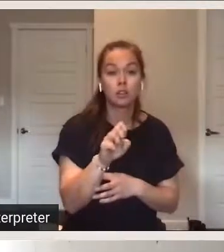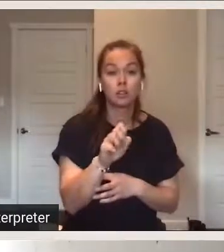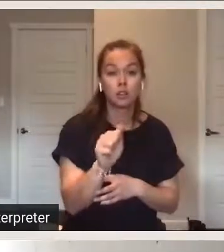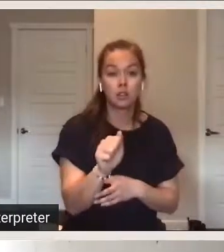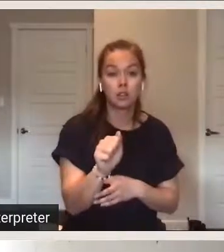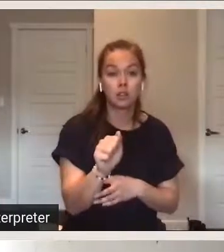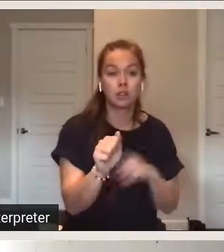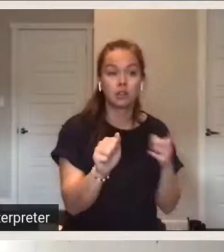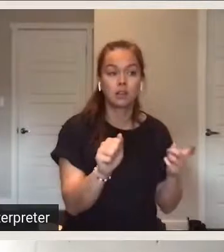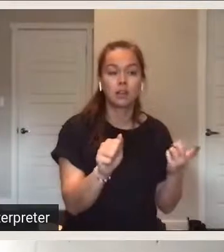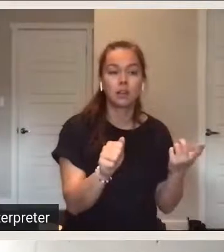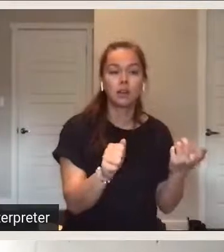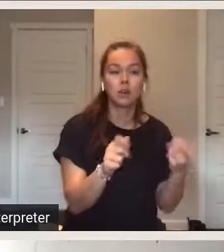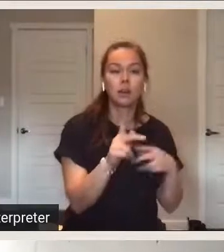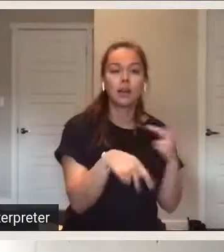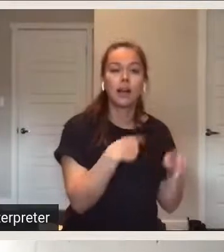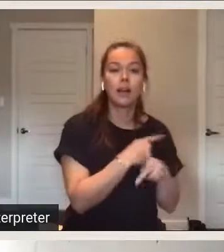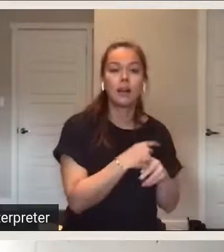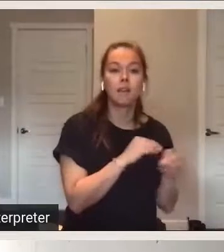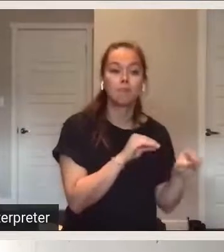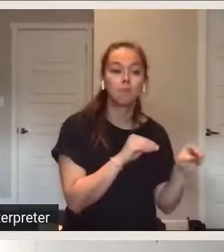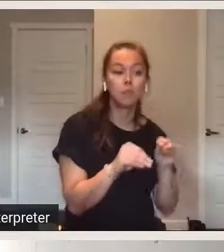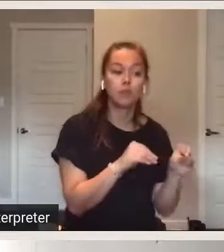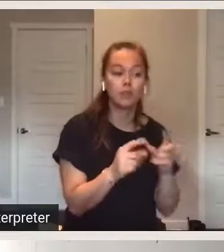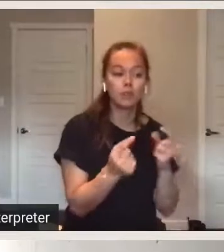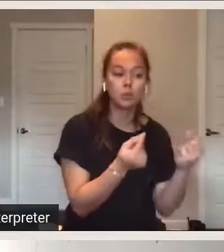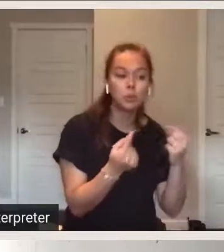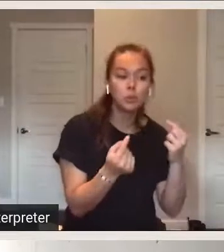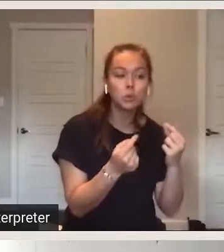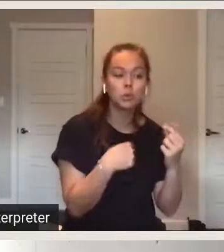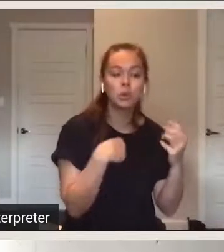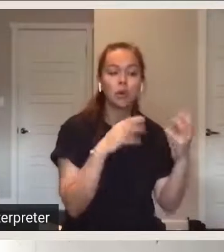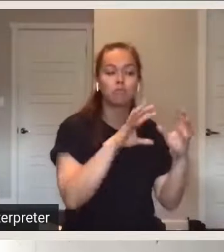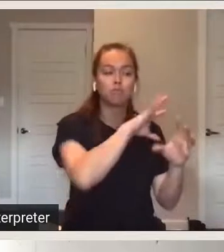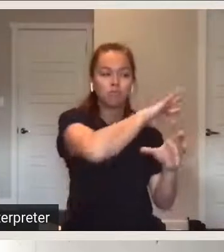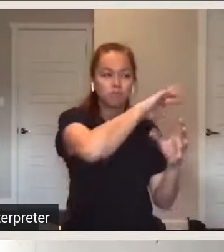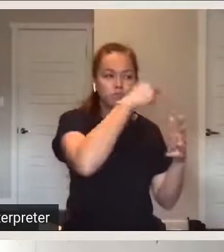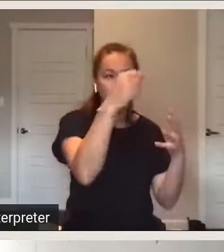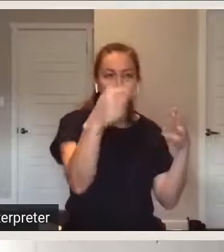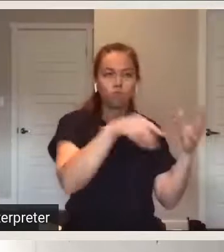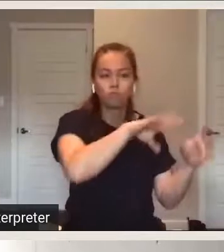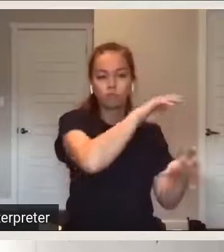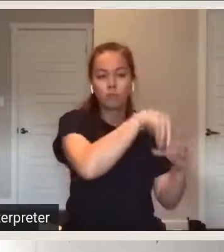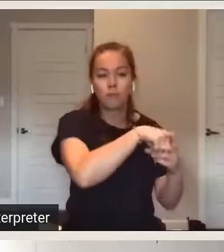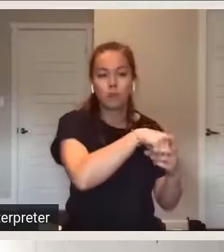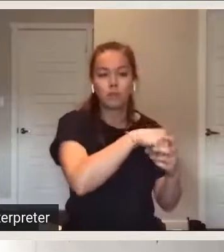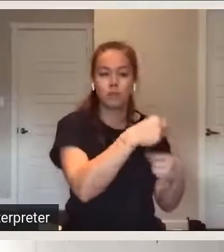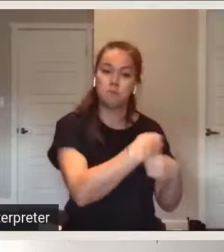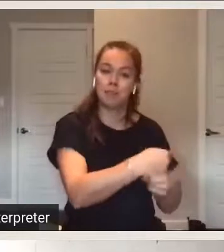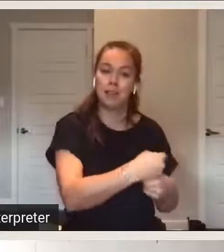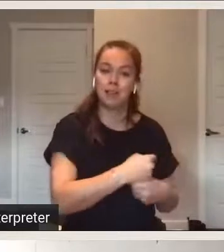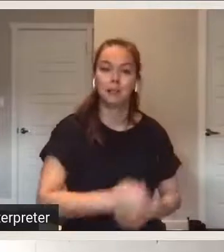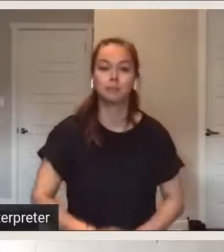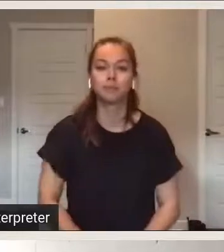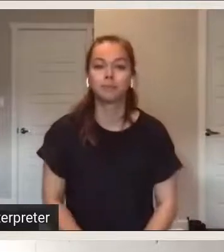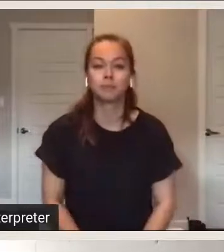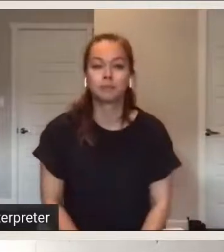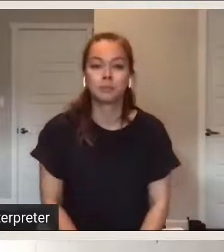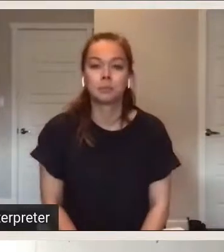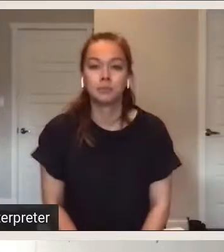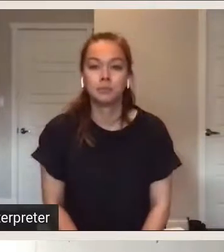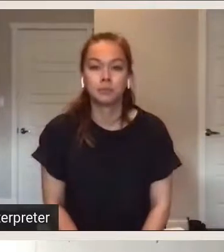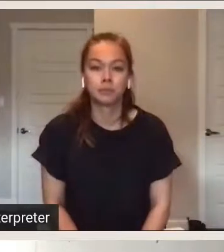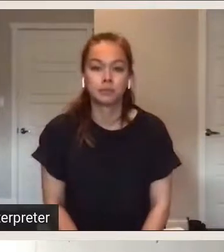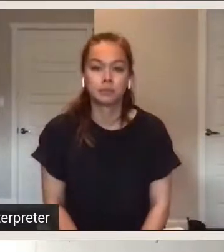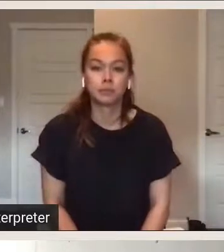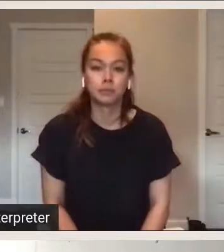what movements she could do and what she could create. So, yeah. Mm-hmm. Yeah. And I guess